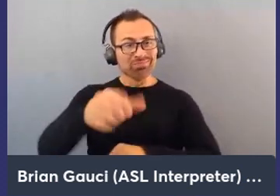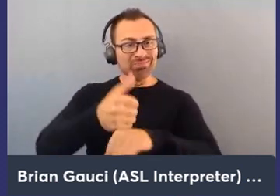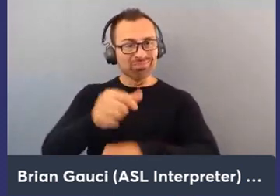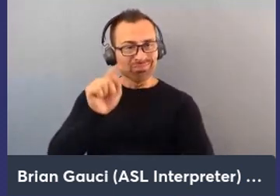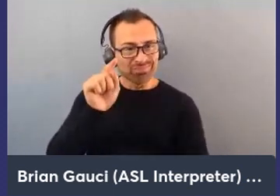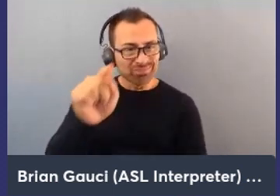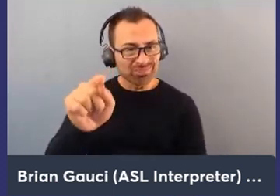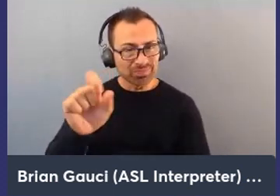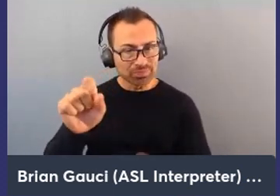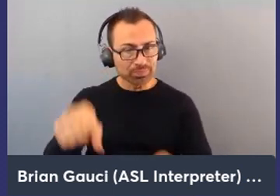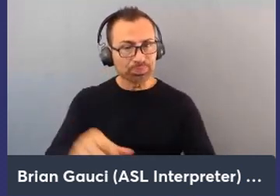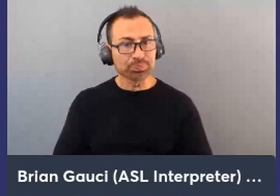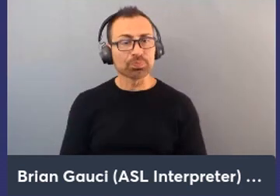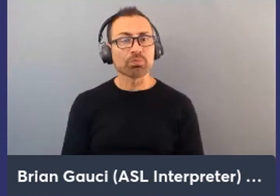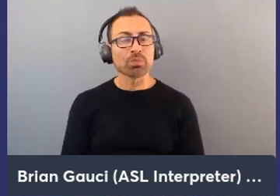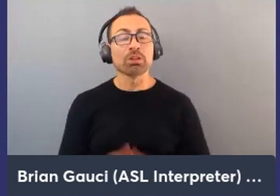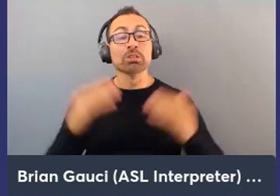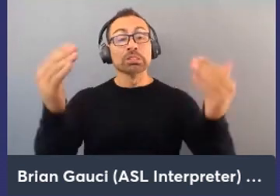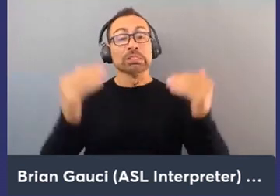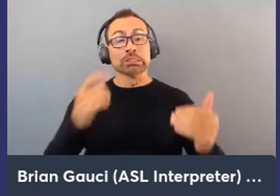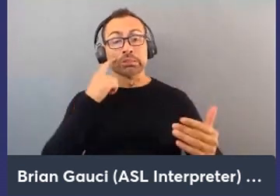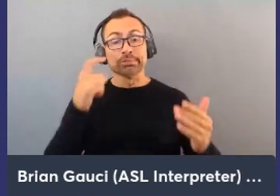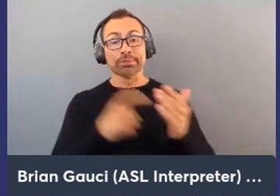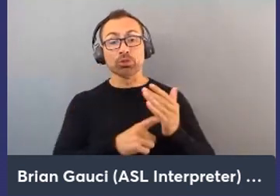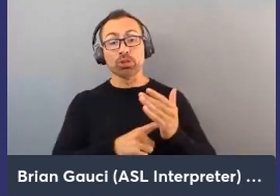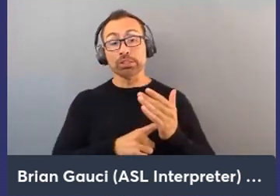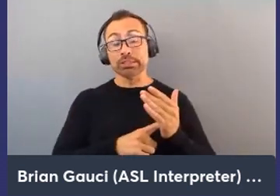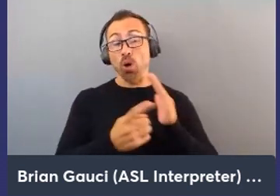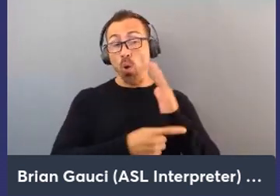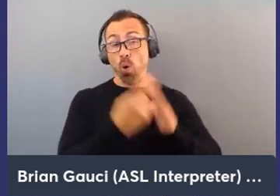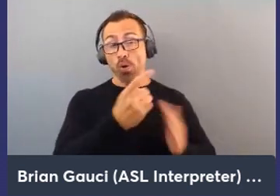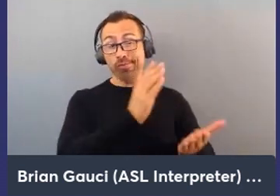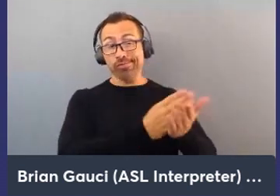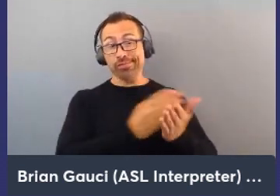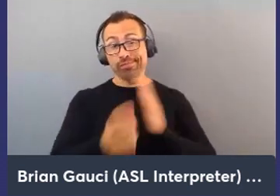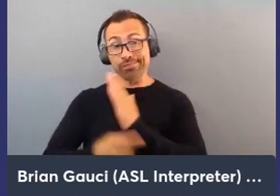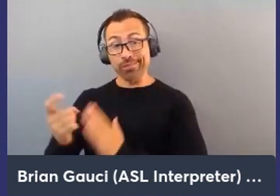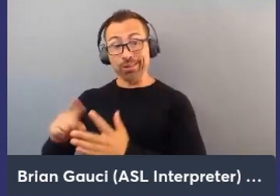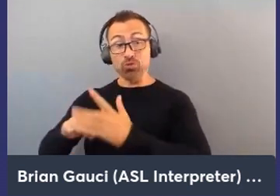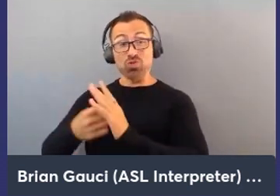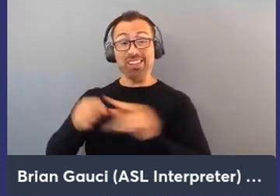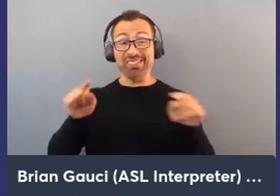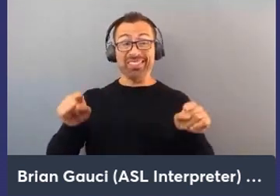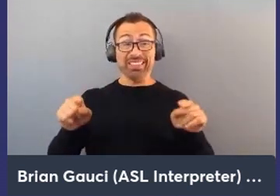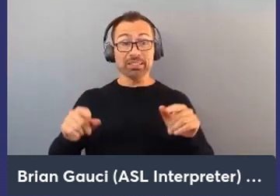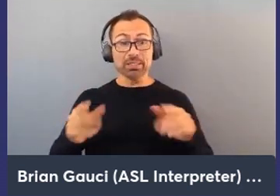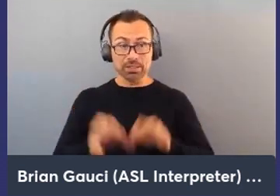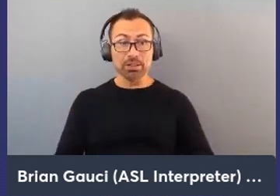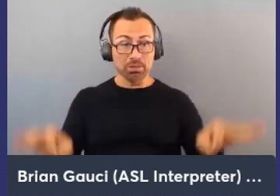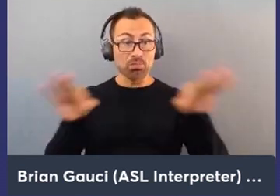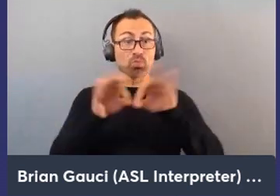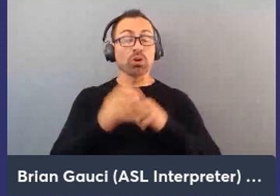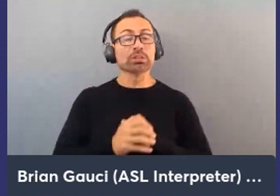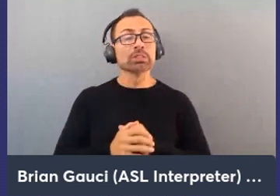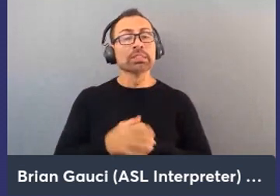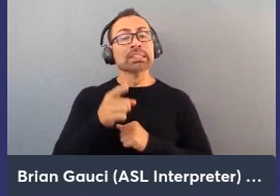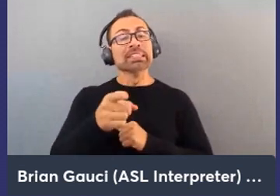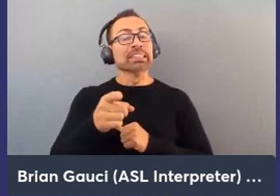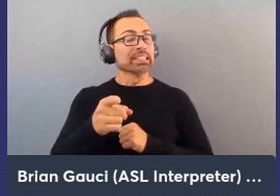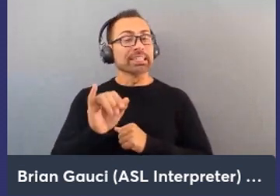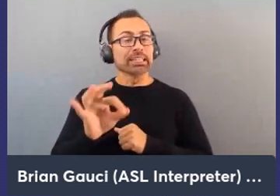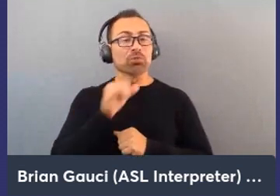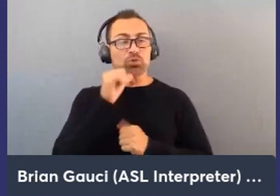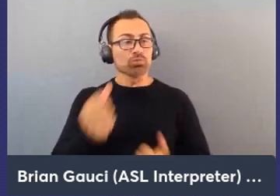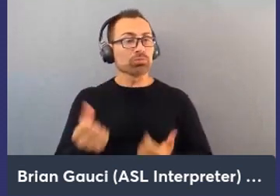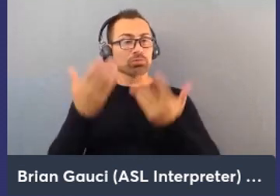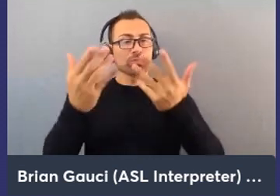this auto stop and auto start. So by default with EMR Serverless, if you don't submit a job for 15 minutes, we'll spin down that application and you